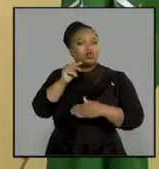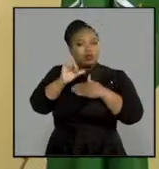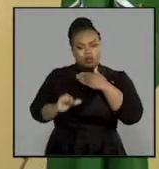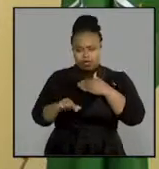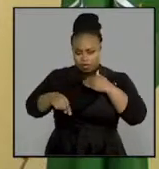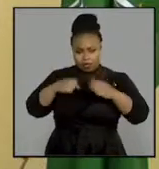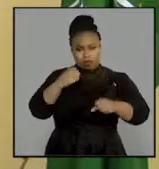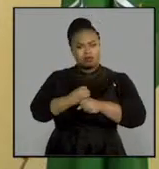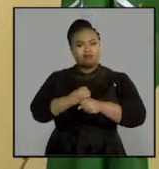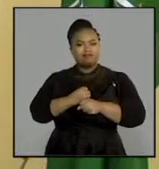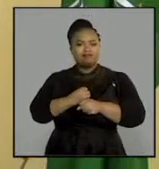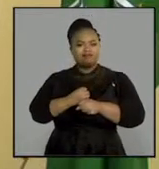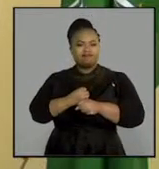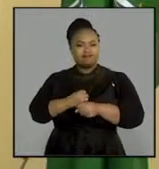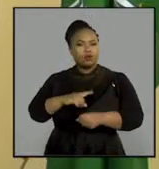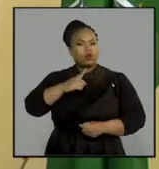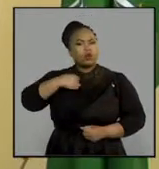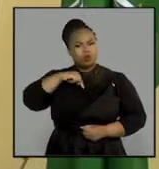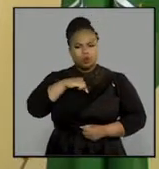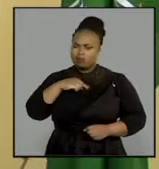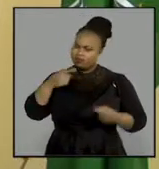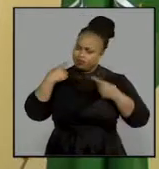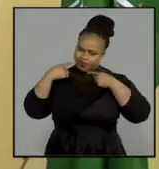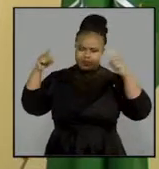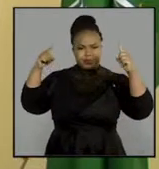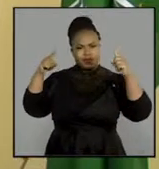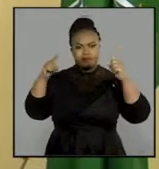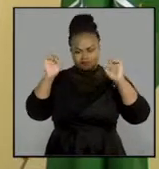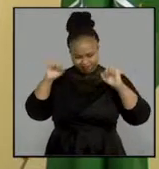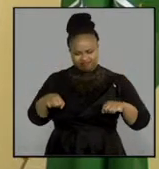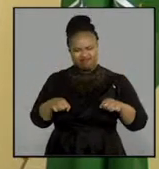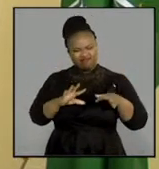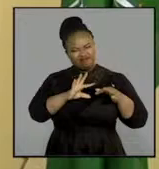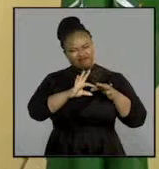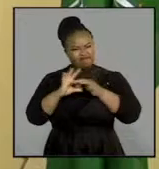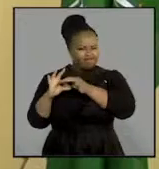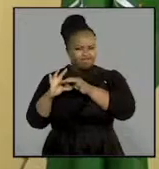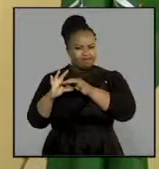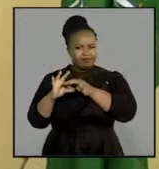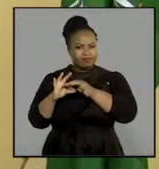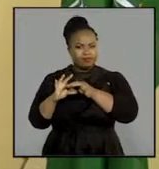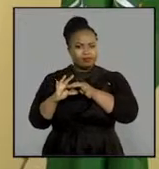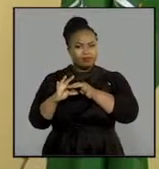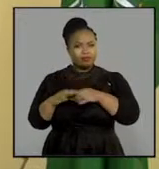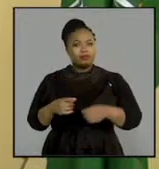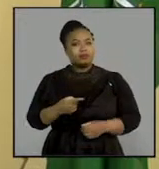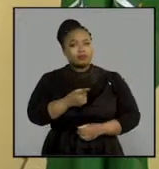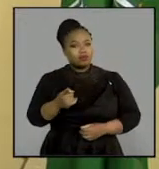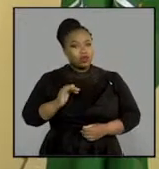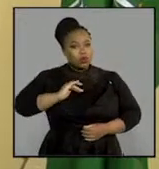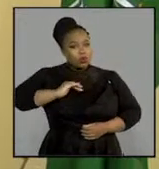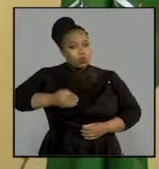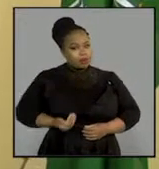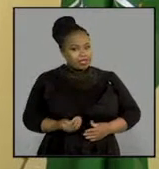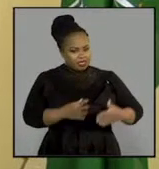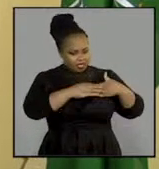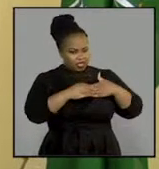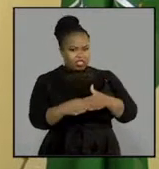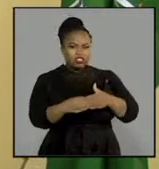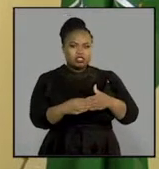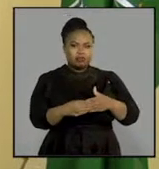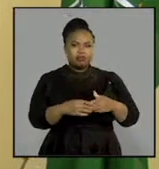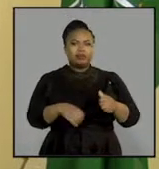place in June of this year, where we made clear commitments to protect